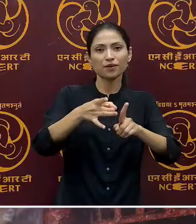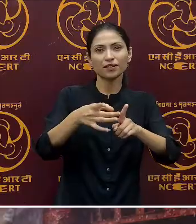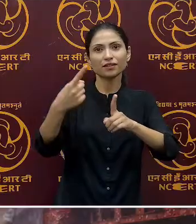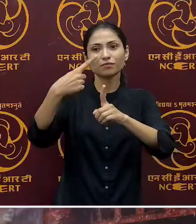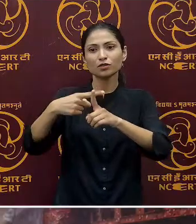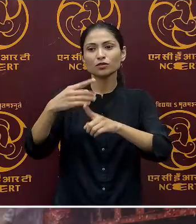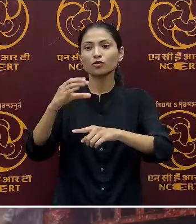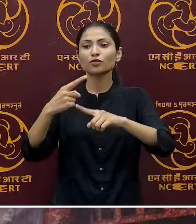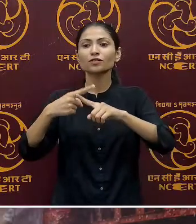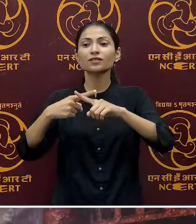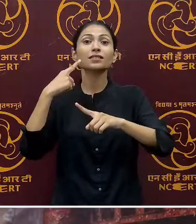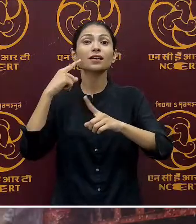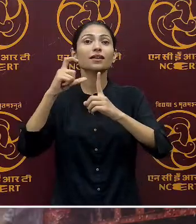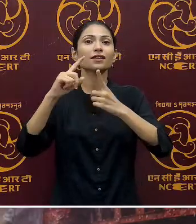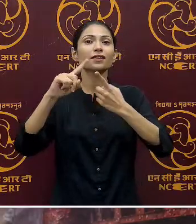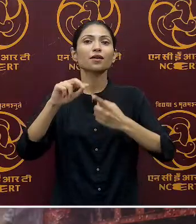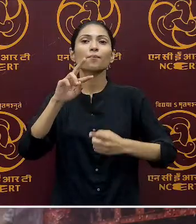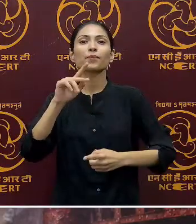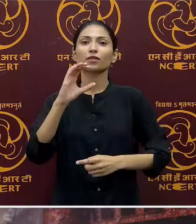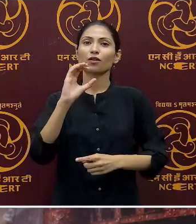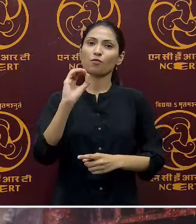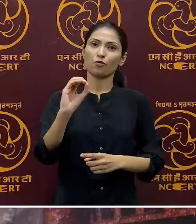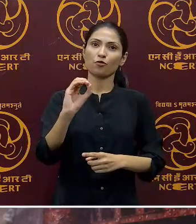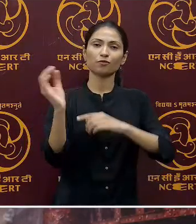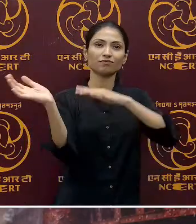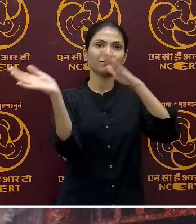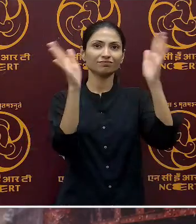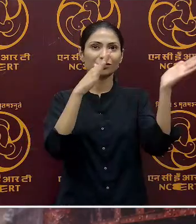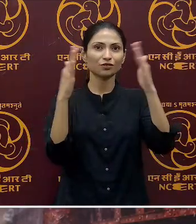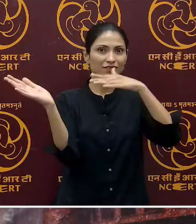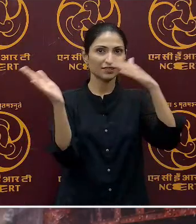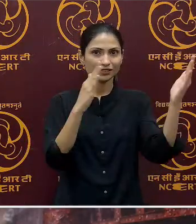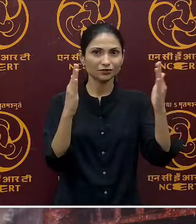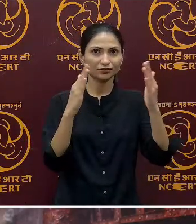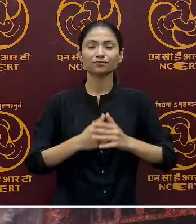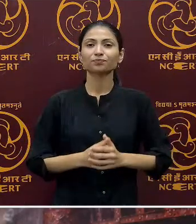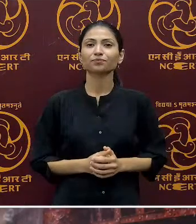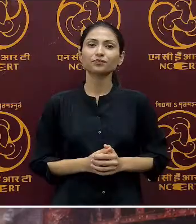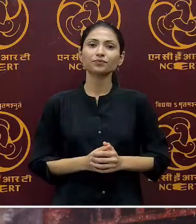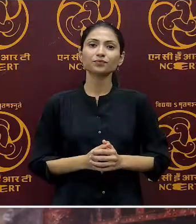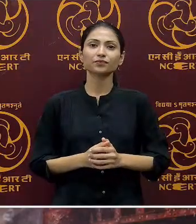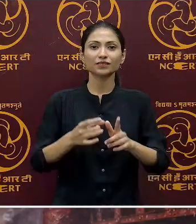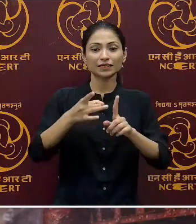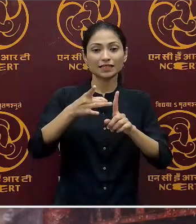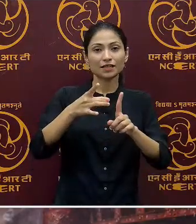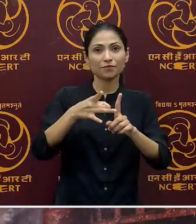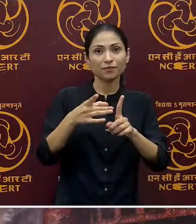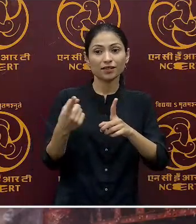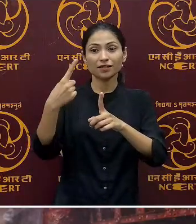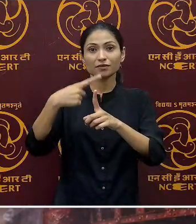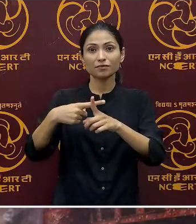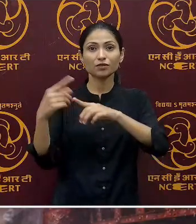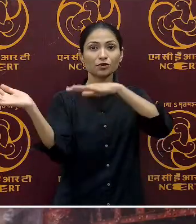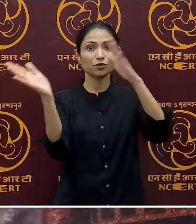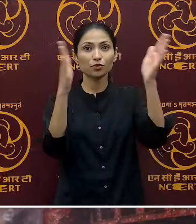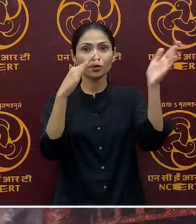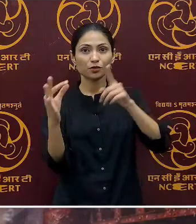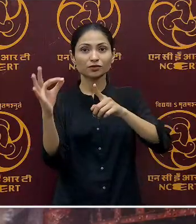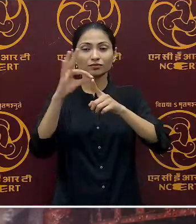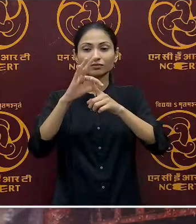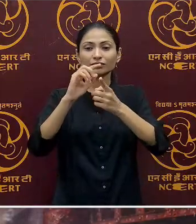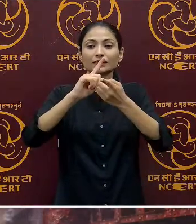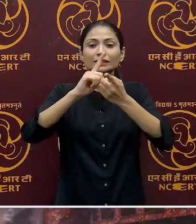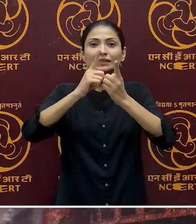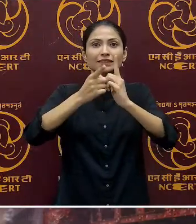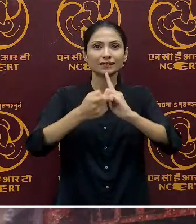metal, zinc, anyone, and from air oxygen, when metal react with oxygen, it form rust, that